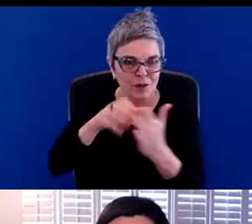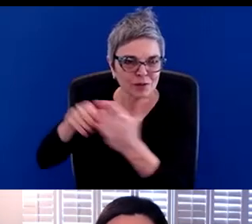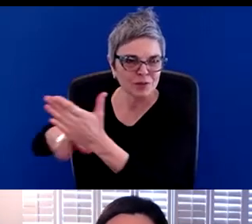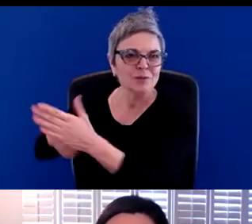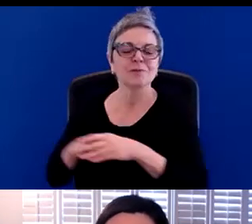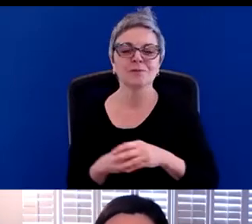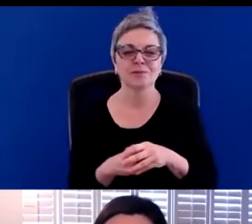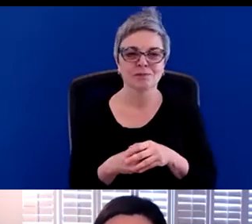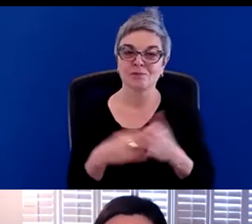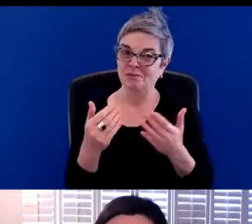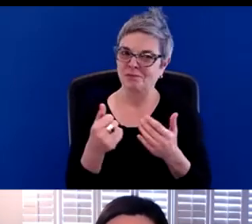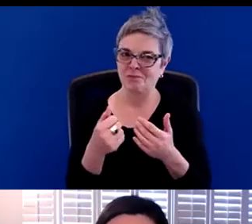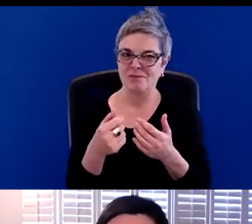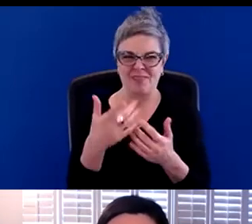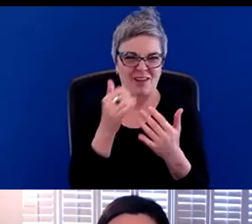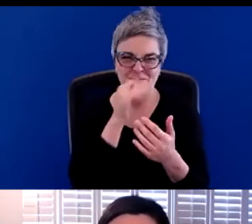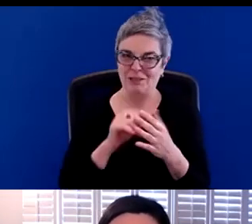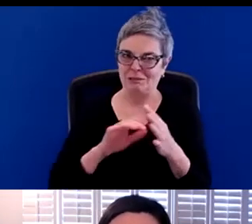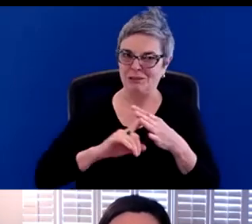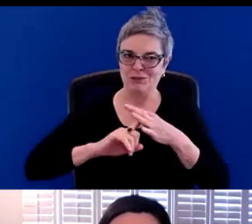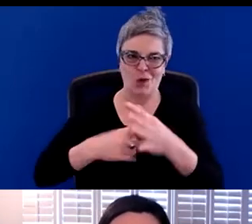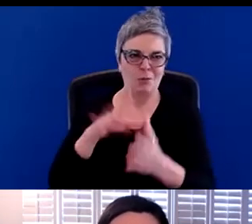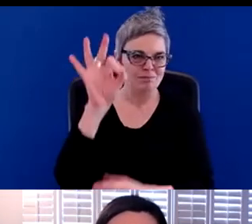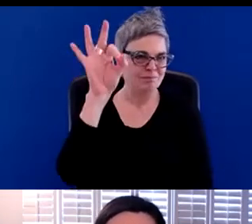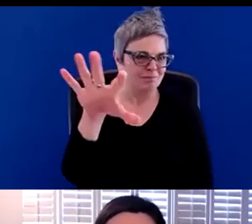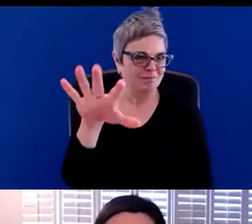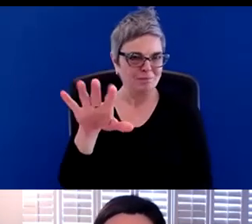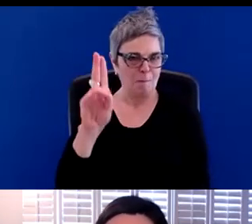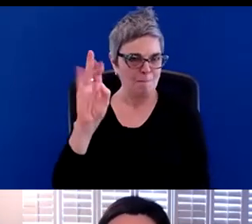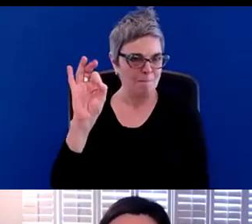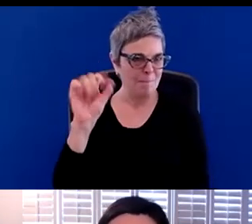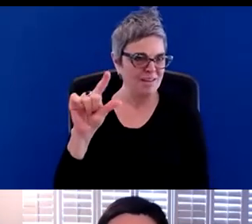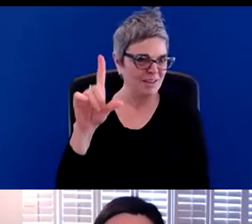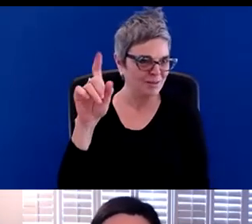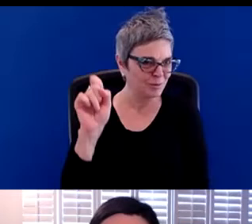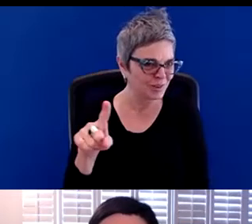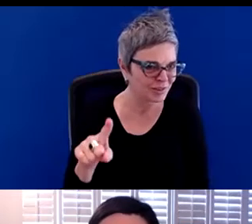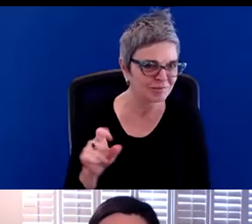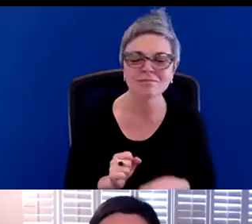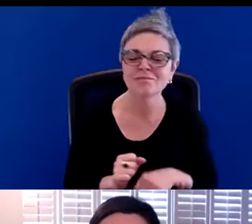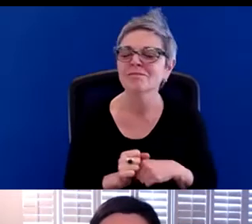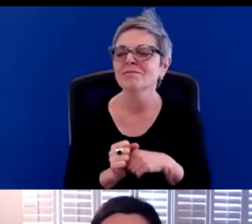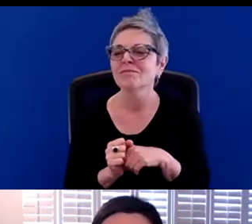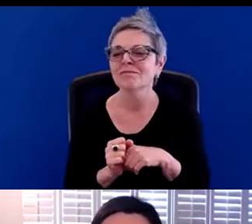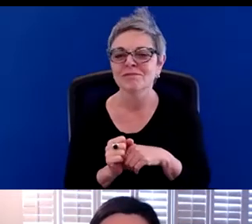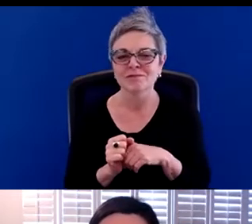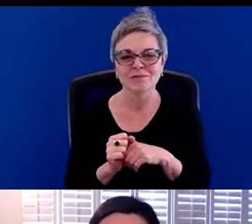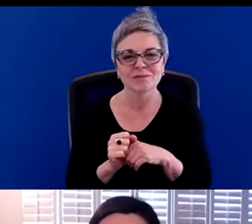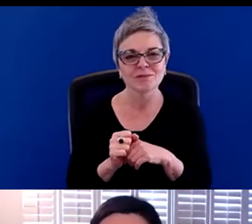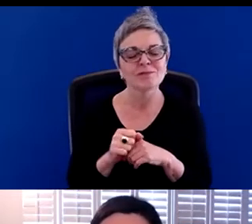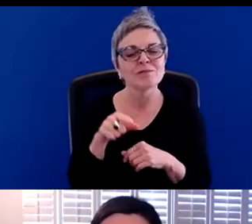question. And that is, how do you understand the relationship between